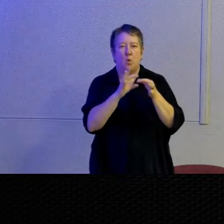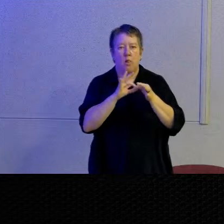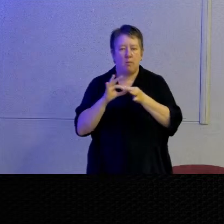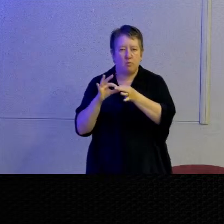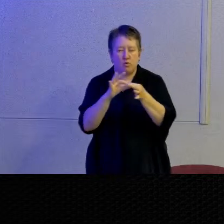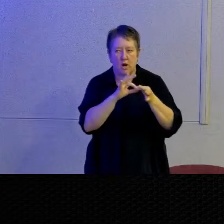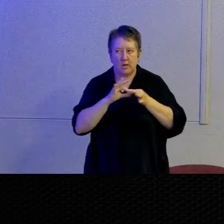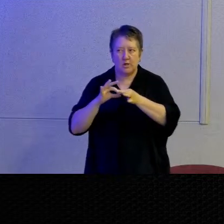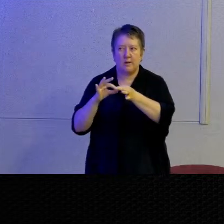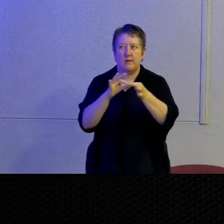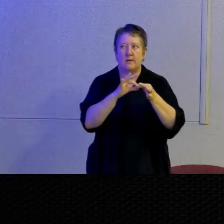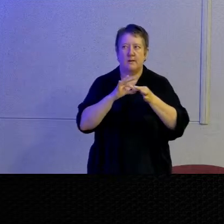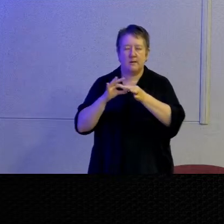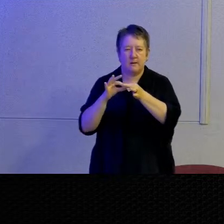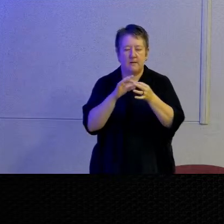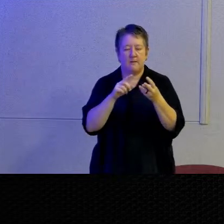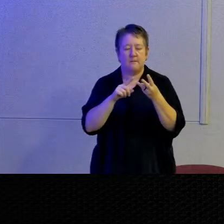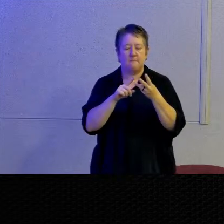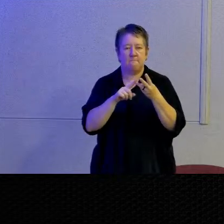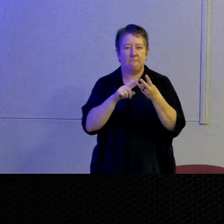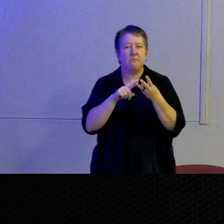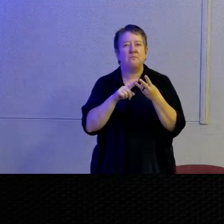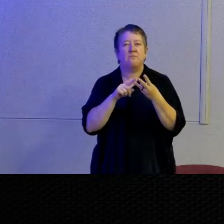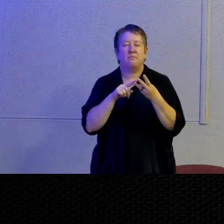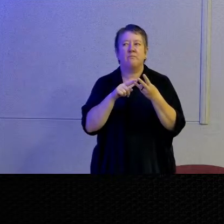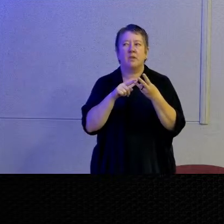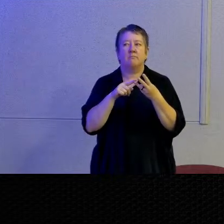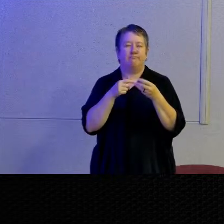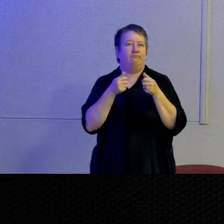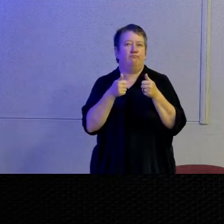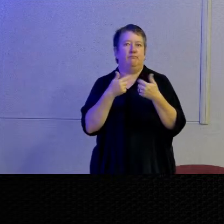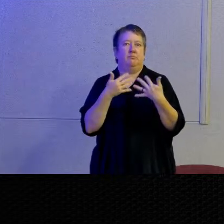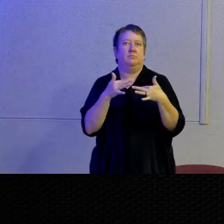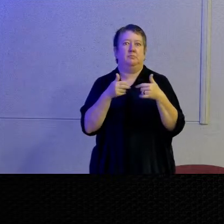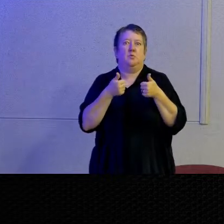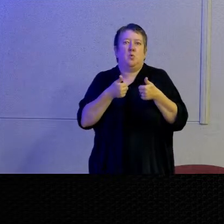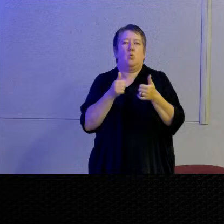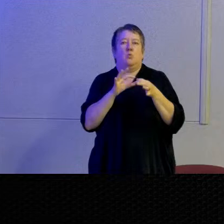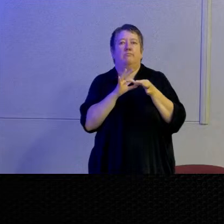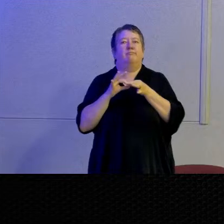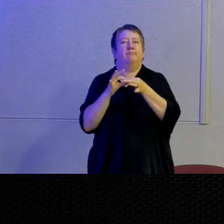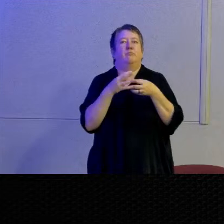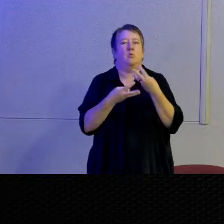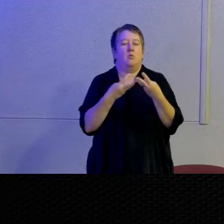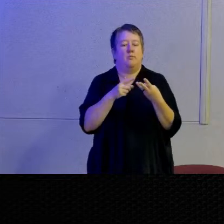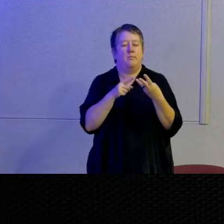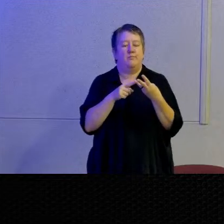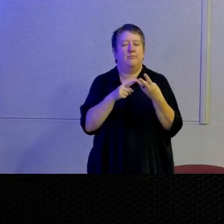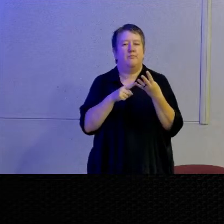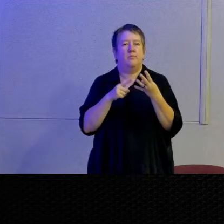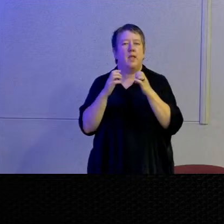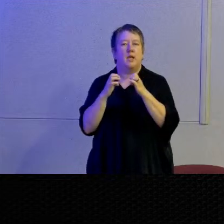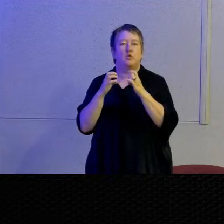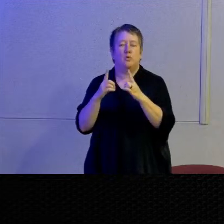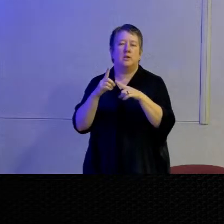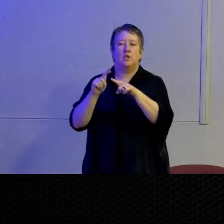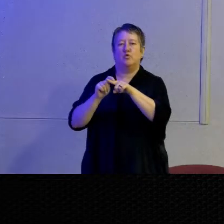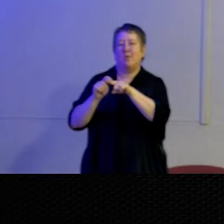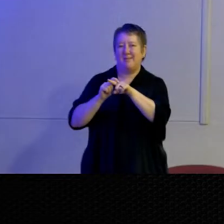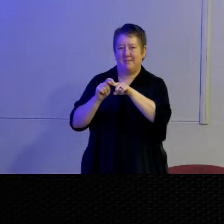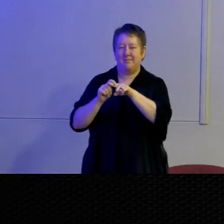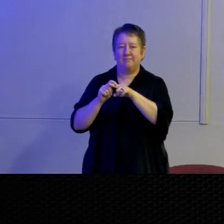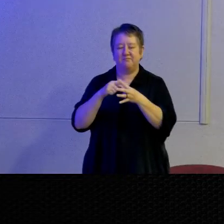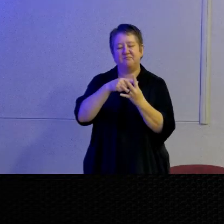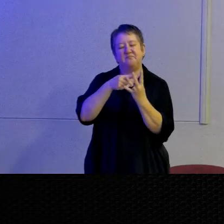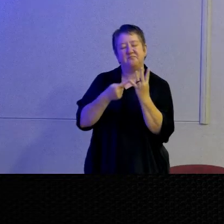an incredibly strong collaborative ecosystem, I'll come to this later, and education and training.